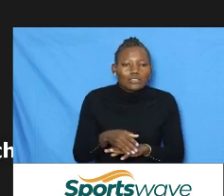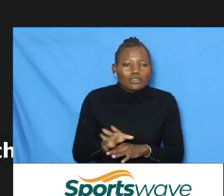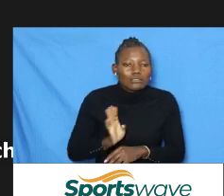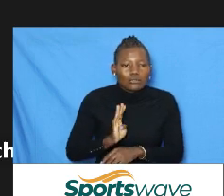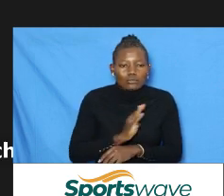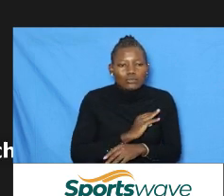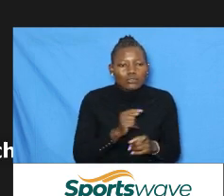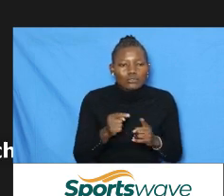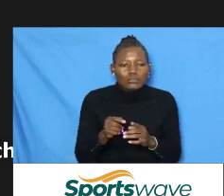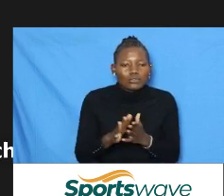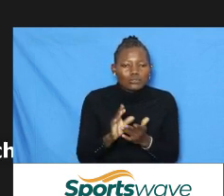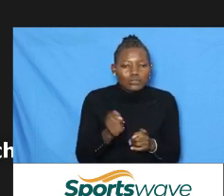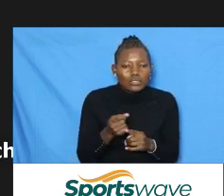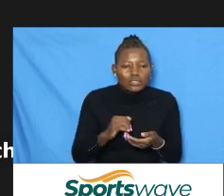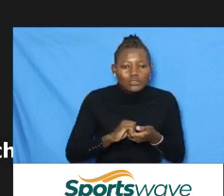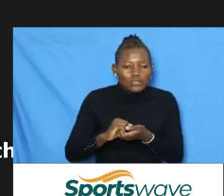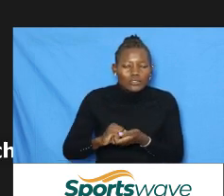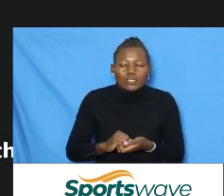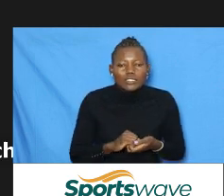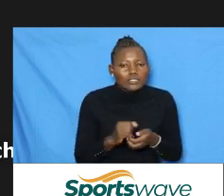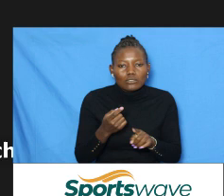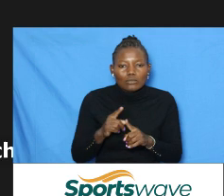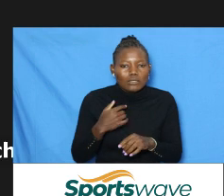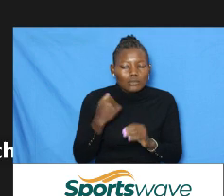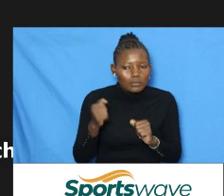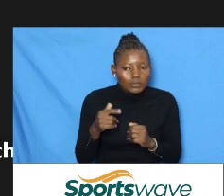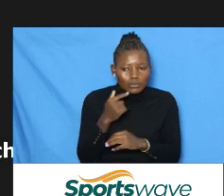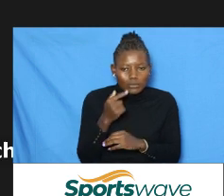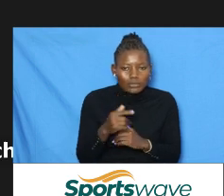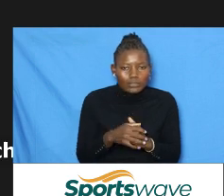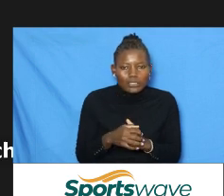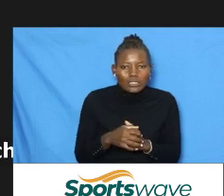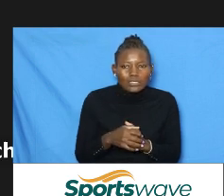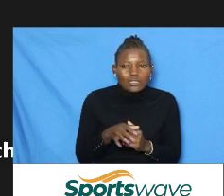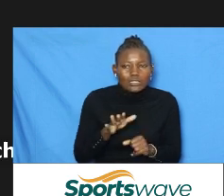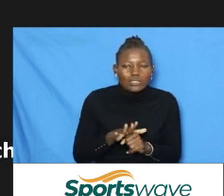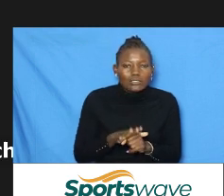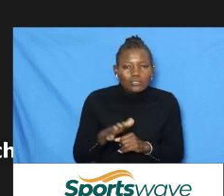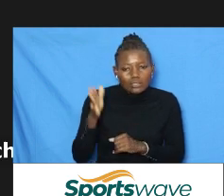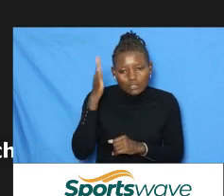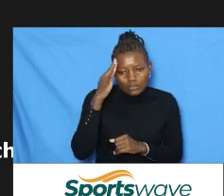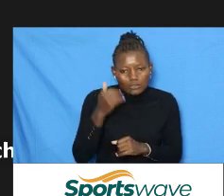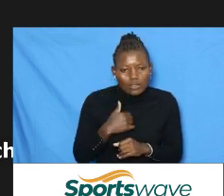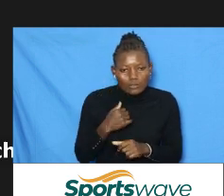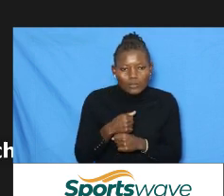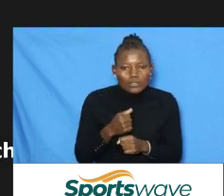level, even to different federations. But I can tell you that a lot of federations, I know we've been doing